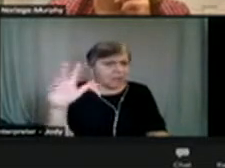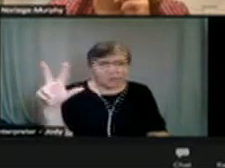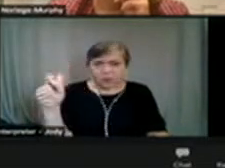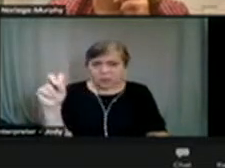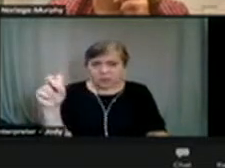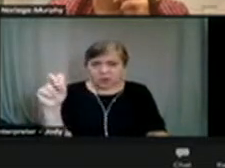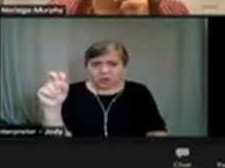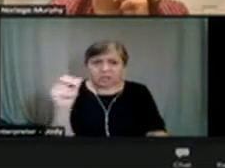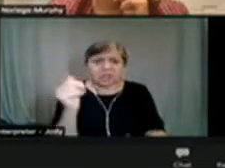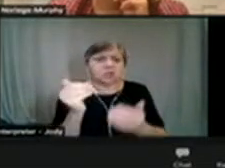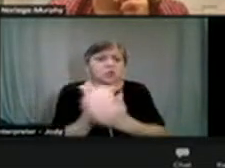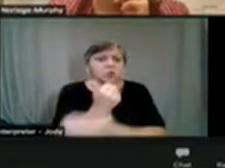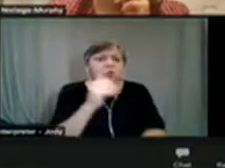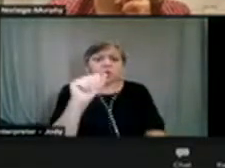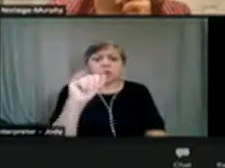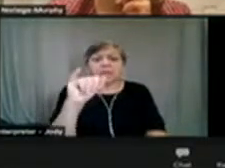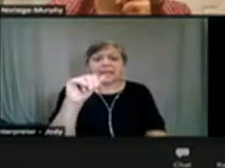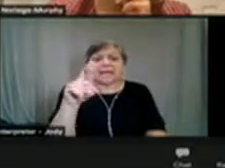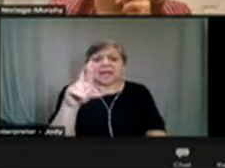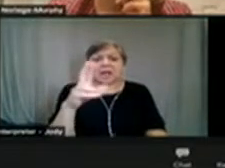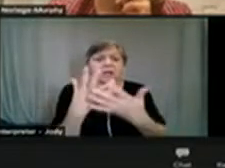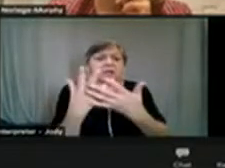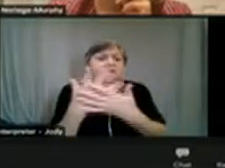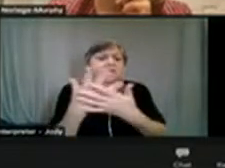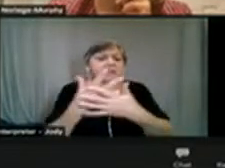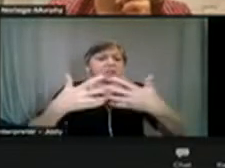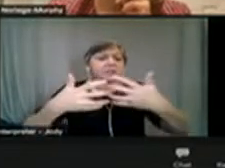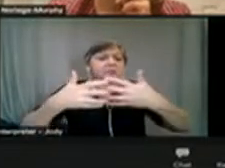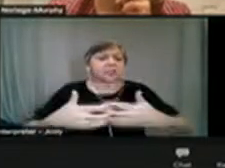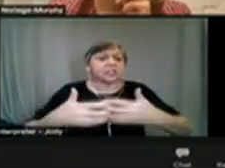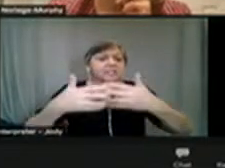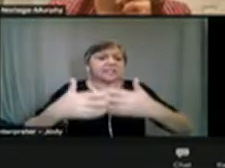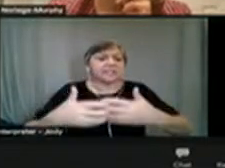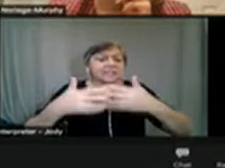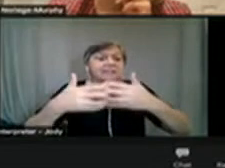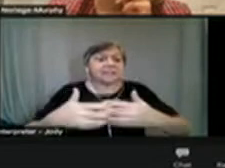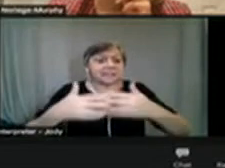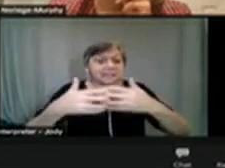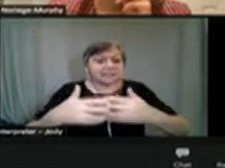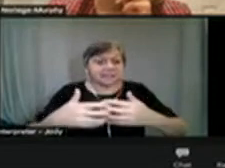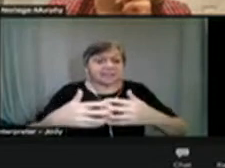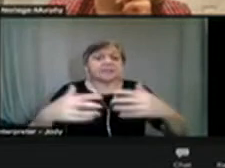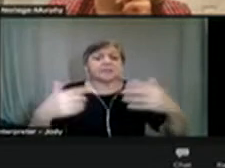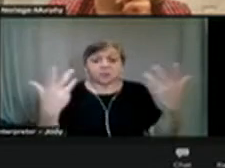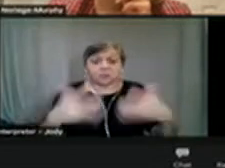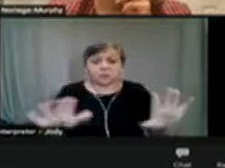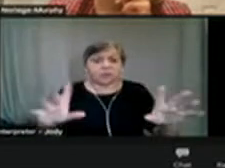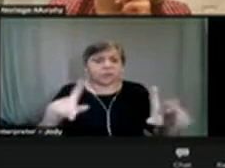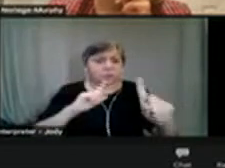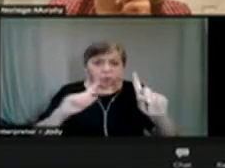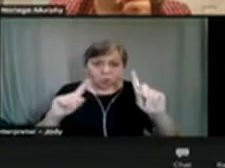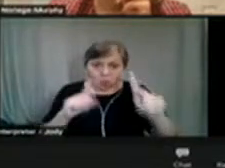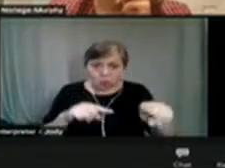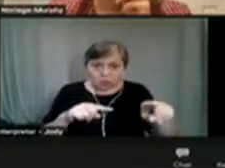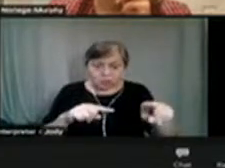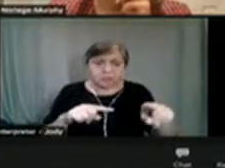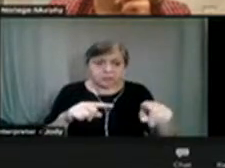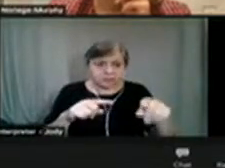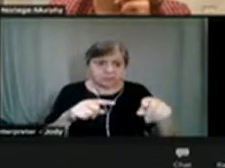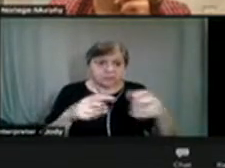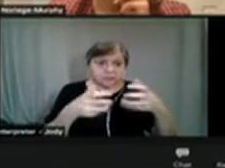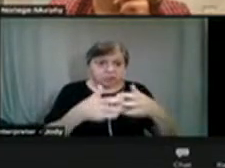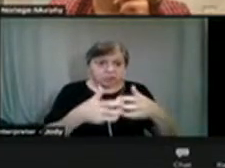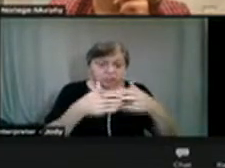So we are going to be doing that right through the school year. We've already started the ordering of it. And the other thing that we're going